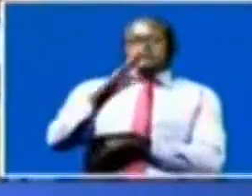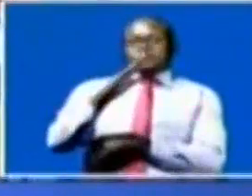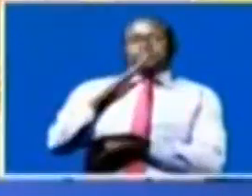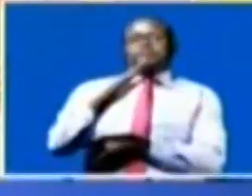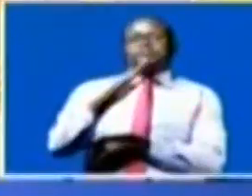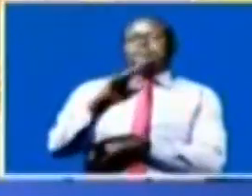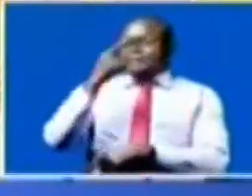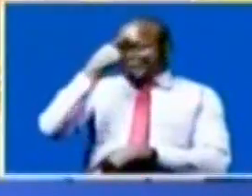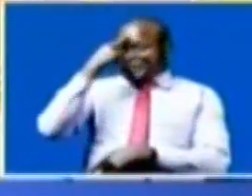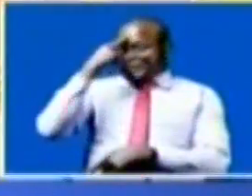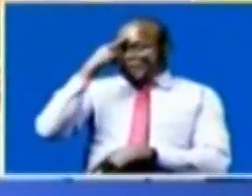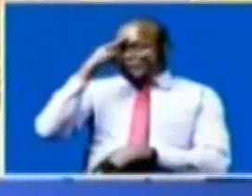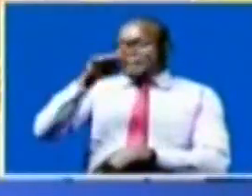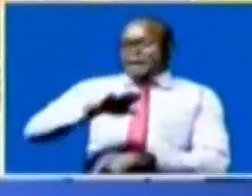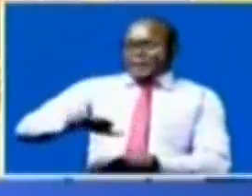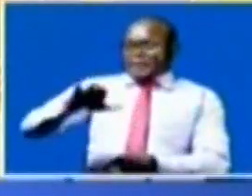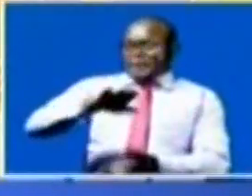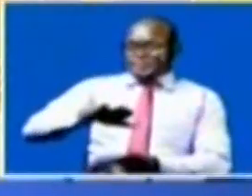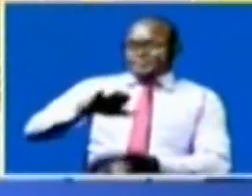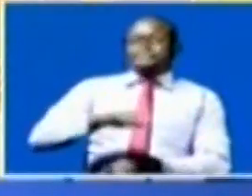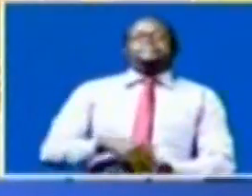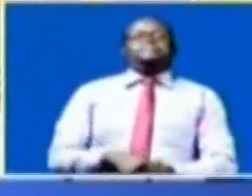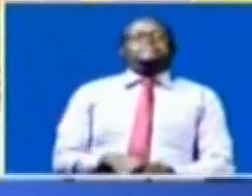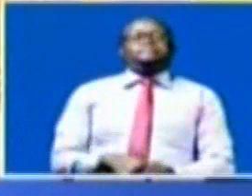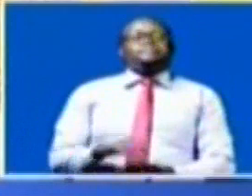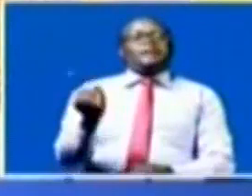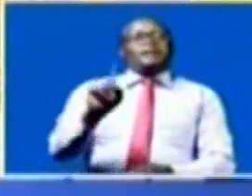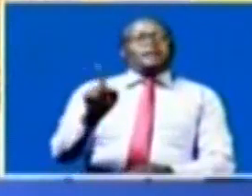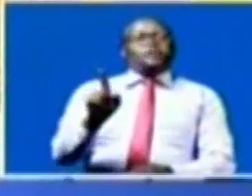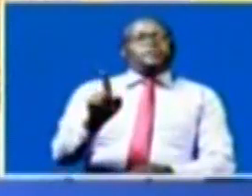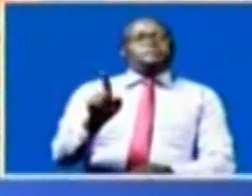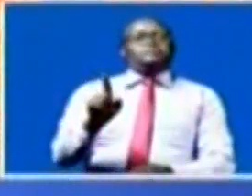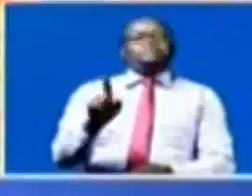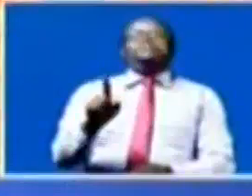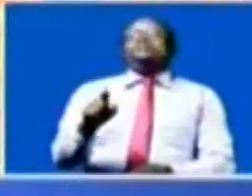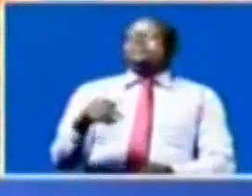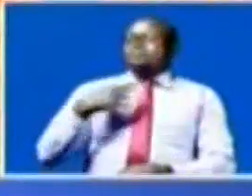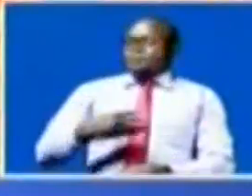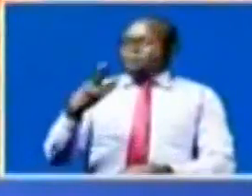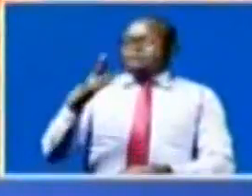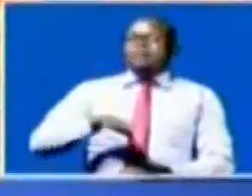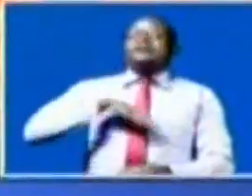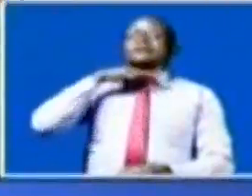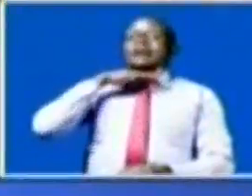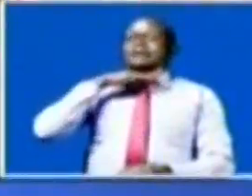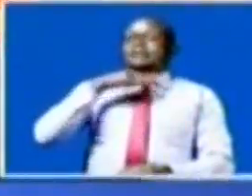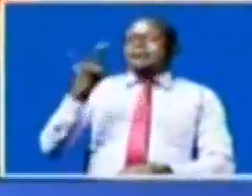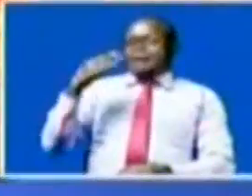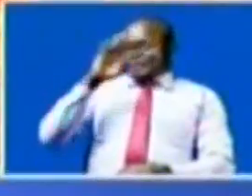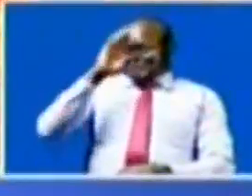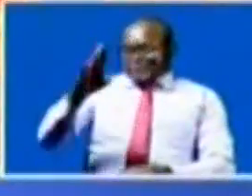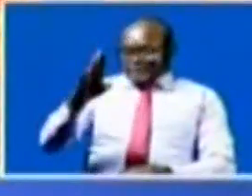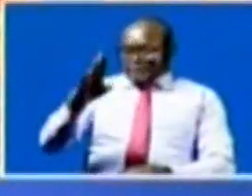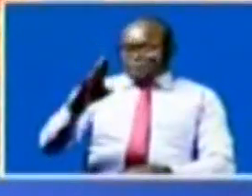Hindu Shamshan Dhumi crematorium in Nairobi's Kariokor area. The four died on Sunday in a road accident at Makindu